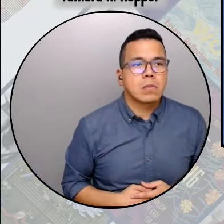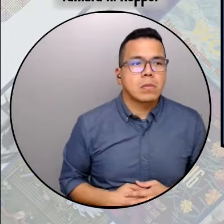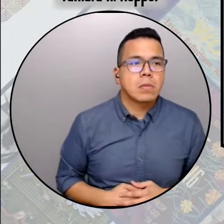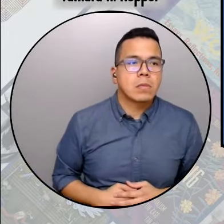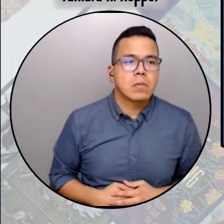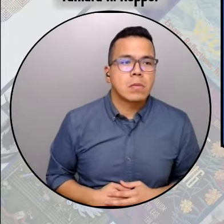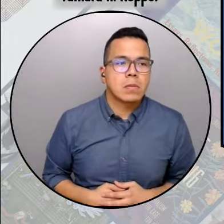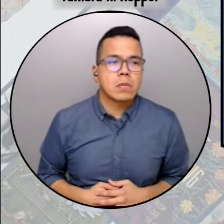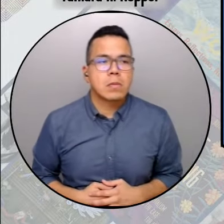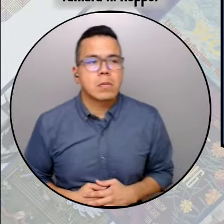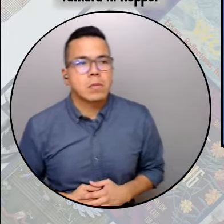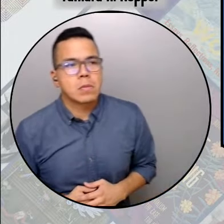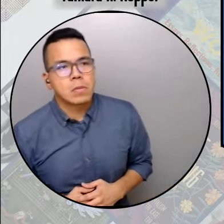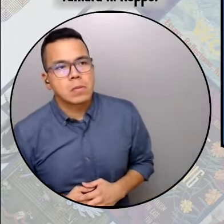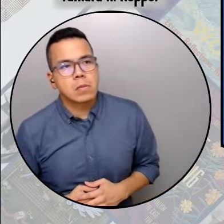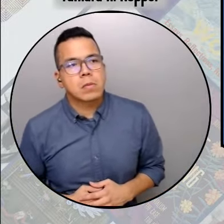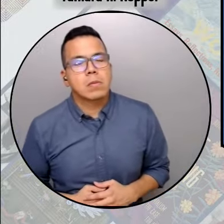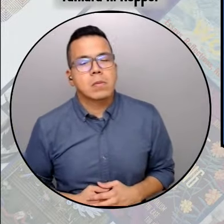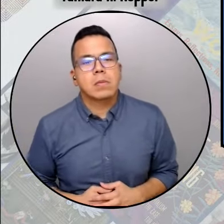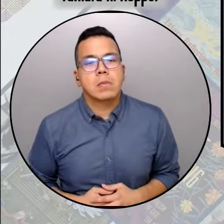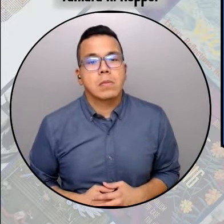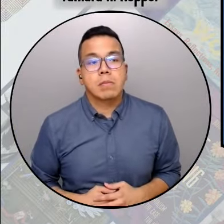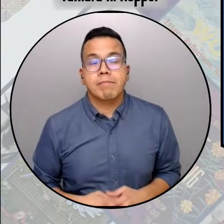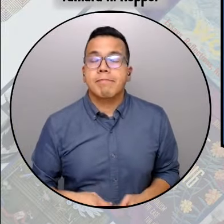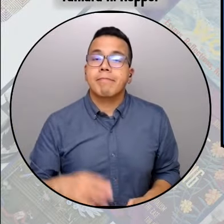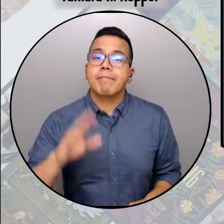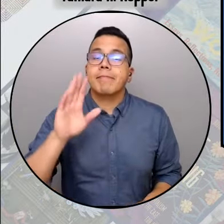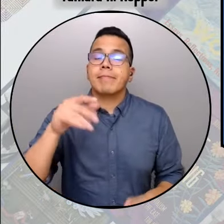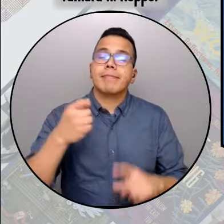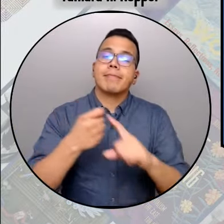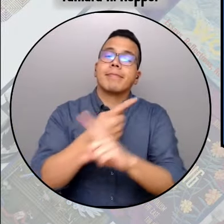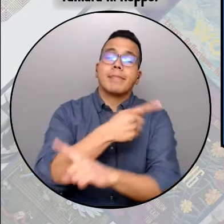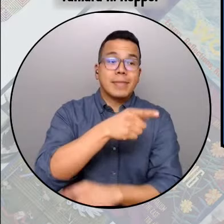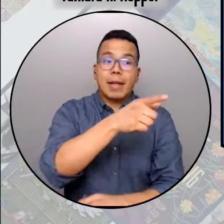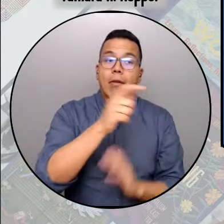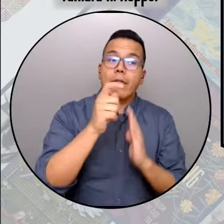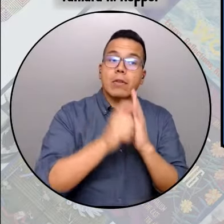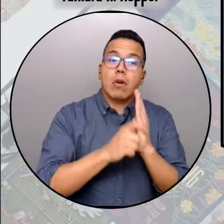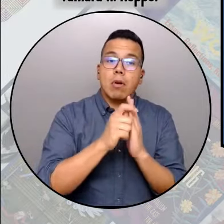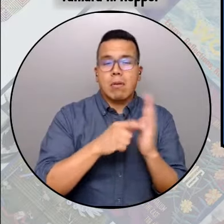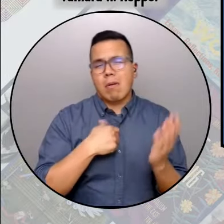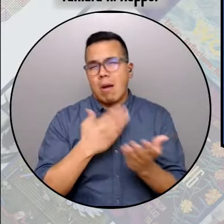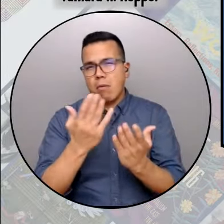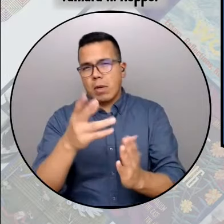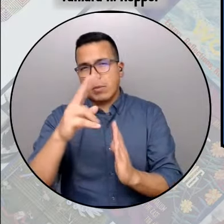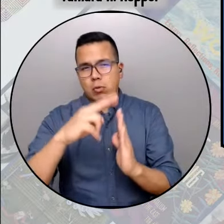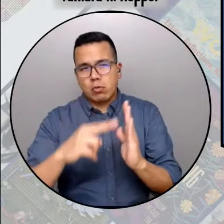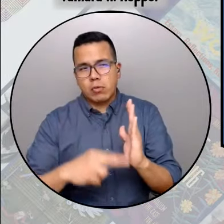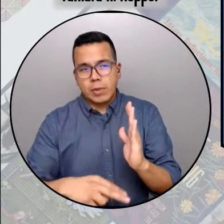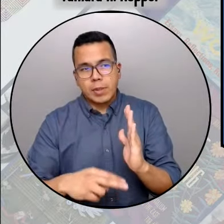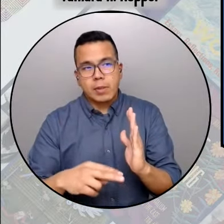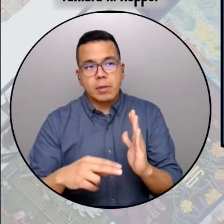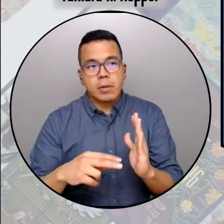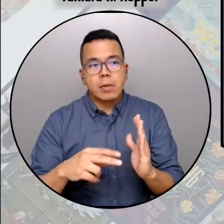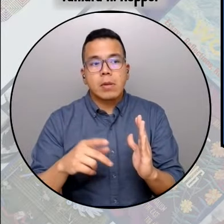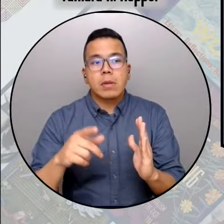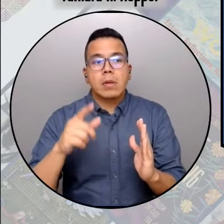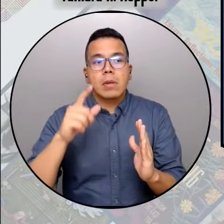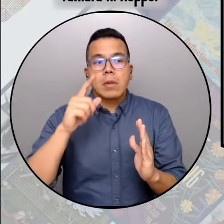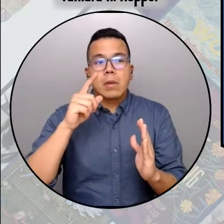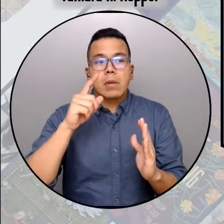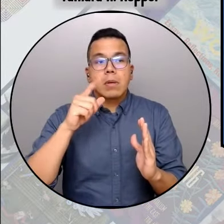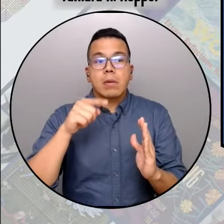been raised, right? And this is an article, by the way, that I recommend people read if you have not, by the executive director